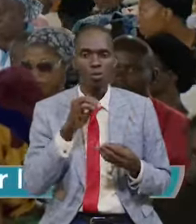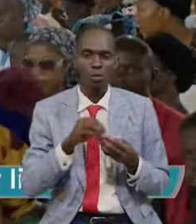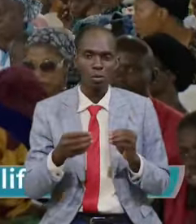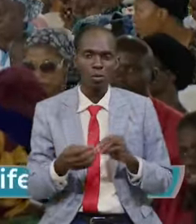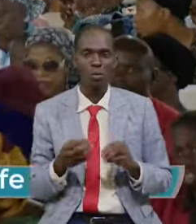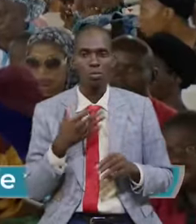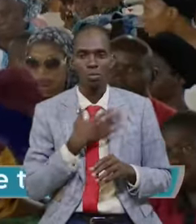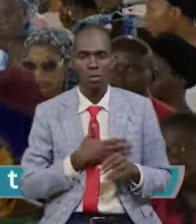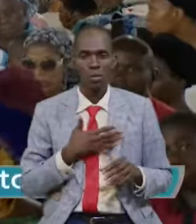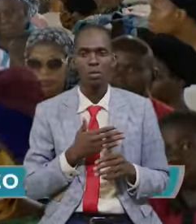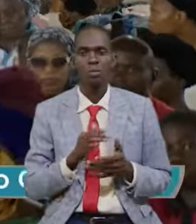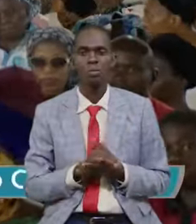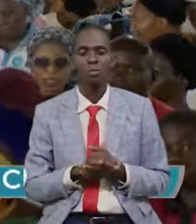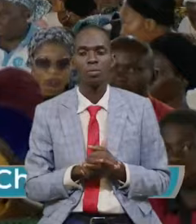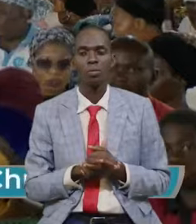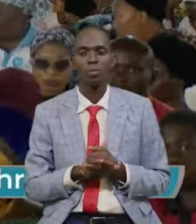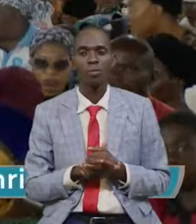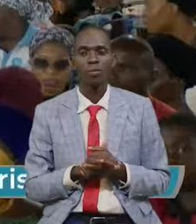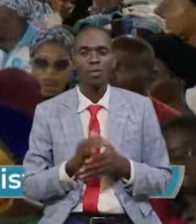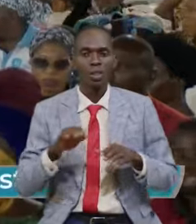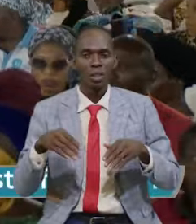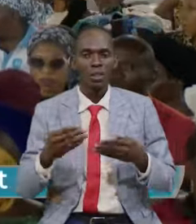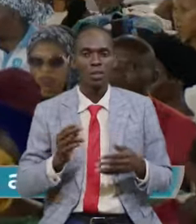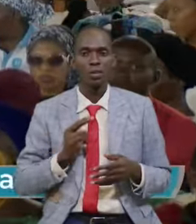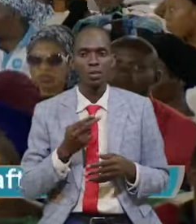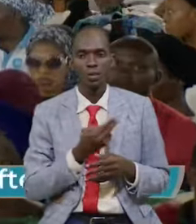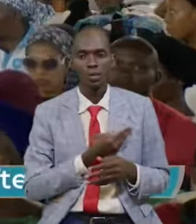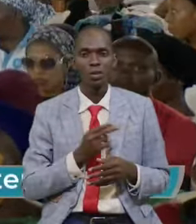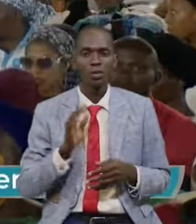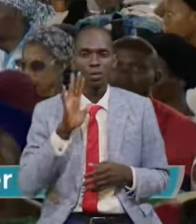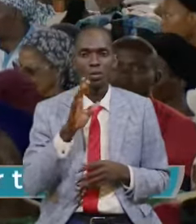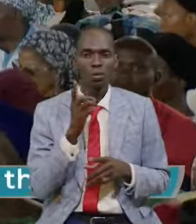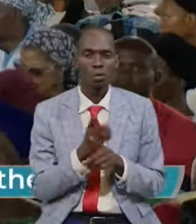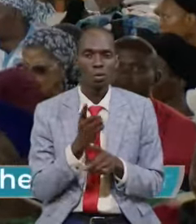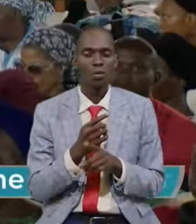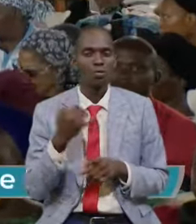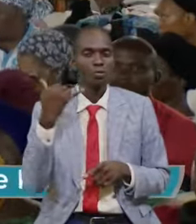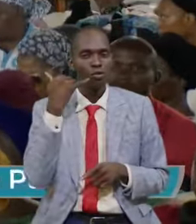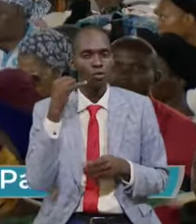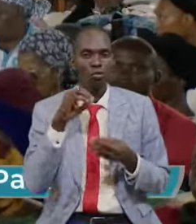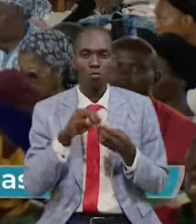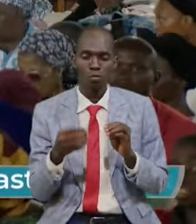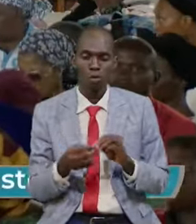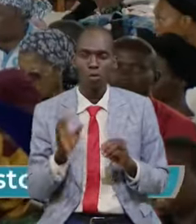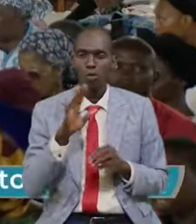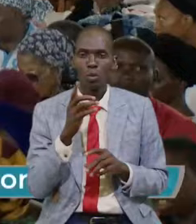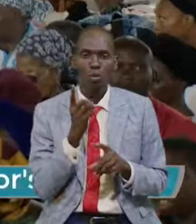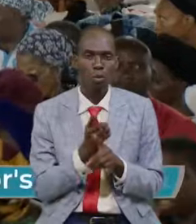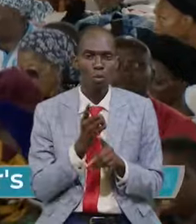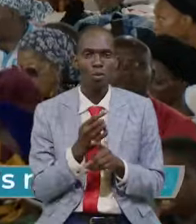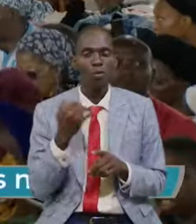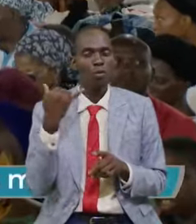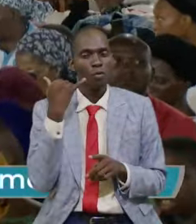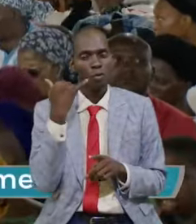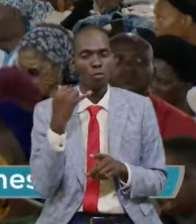please give us your correct phone number, your correct address, where you